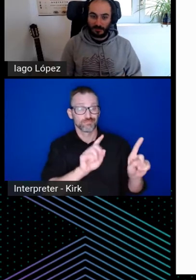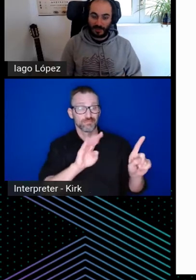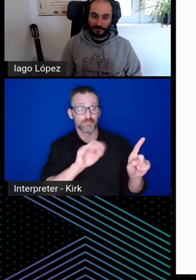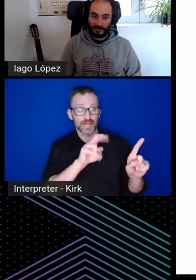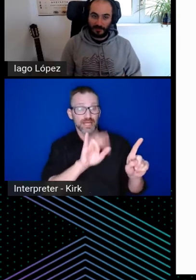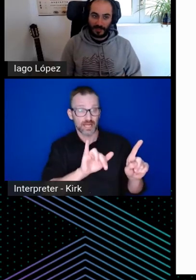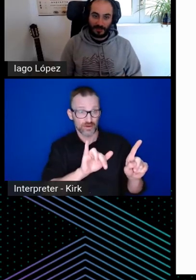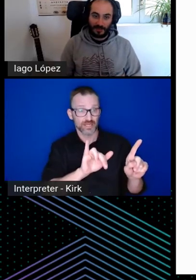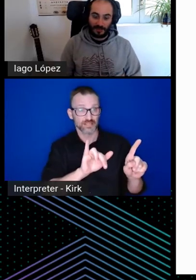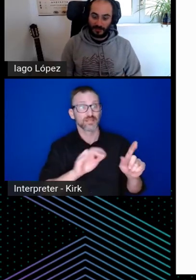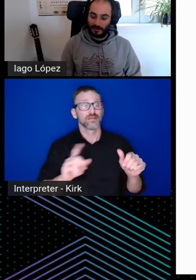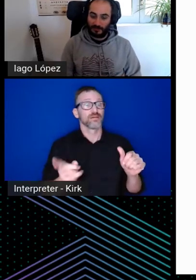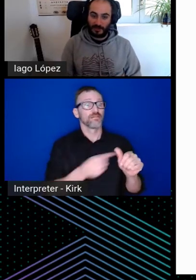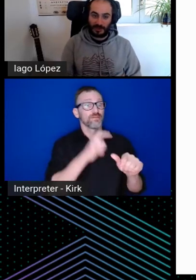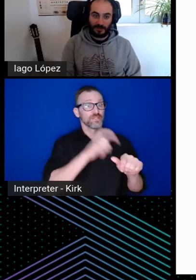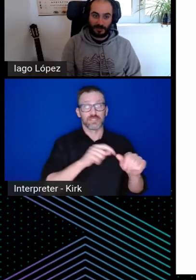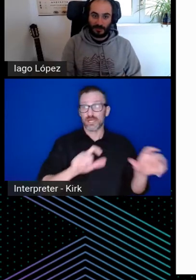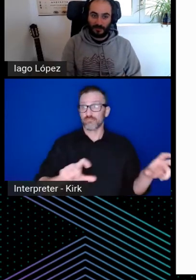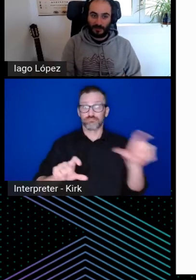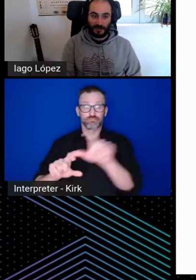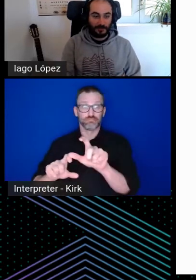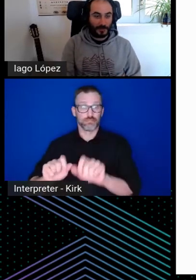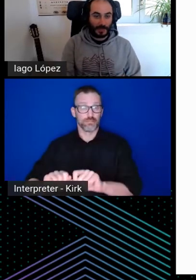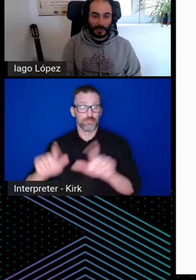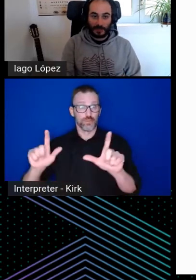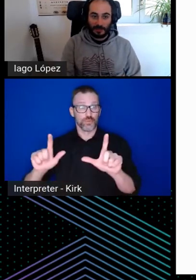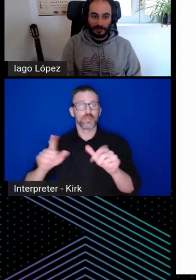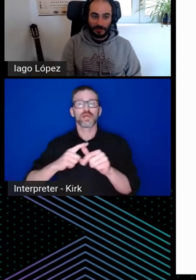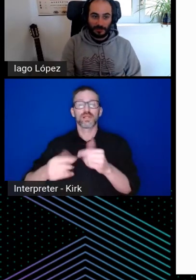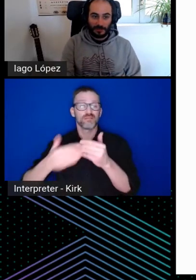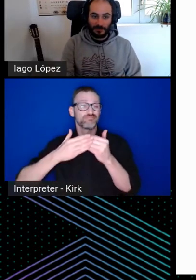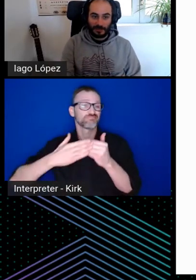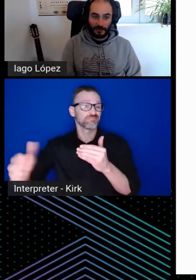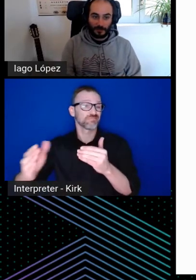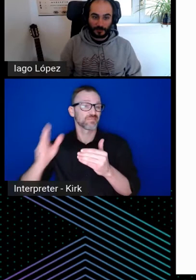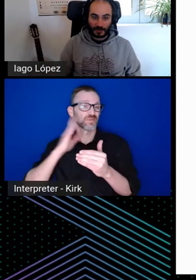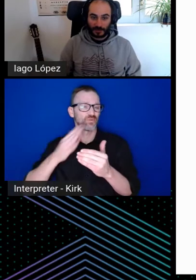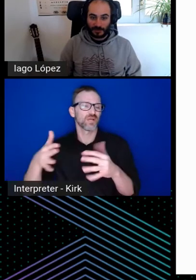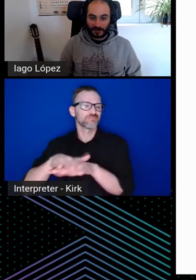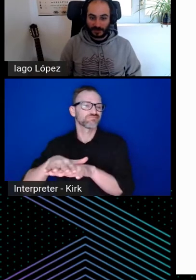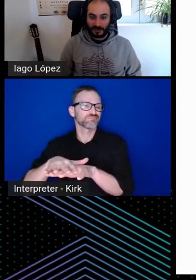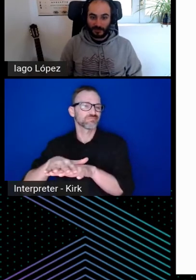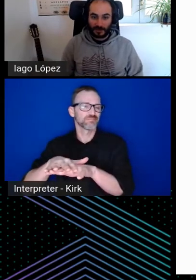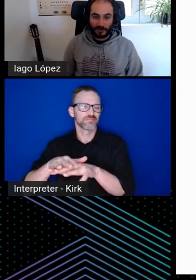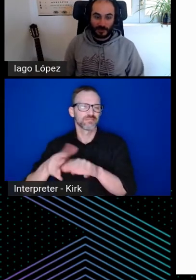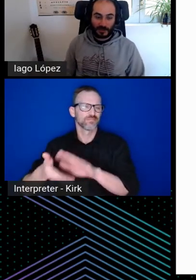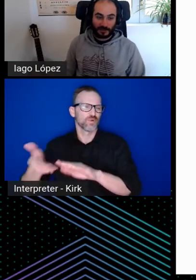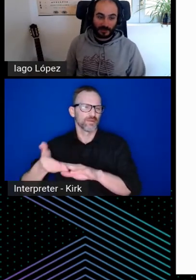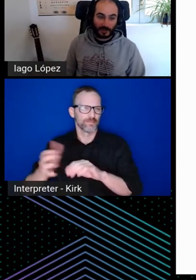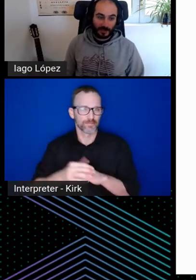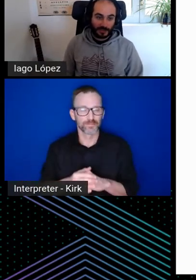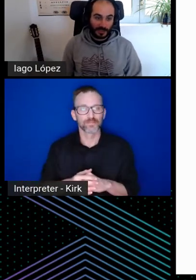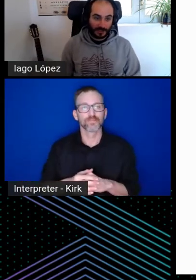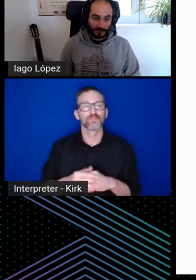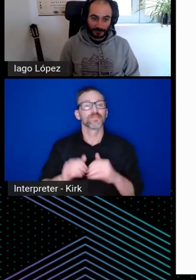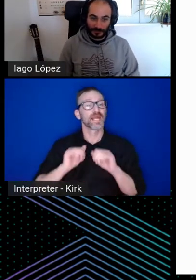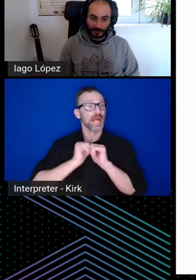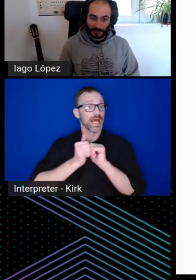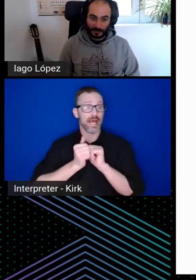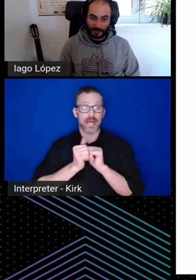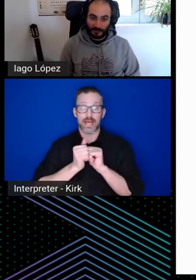subsequent boots will have this binary and it will just work. So this is an example of how you can accomplish